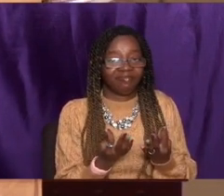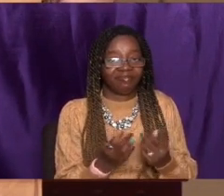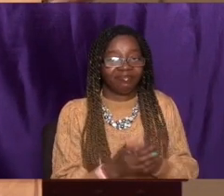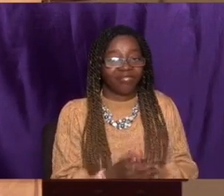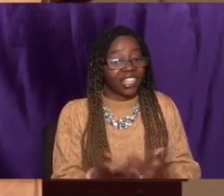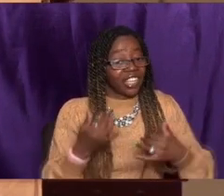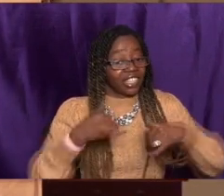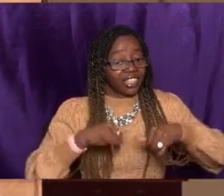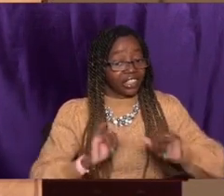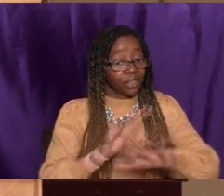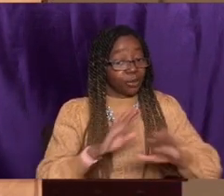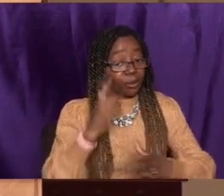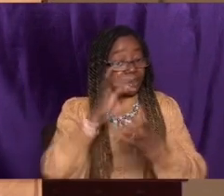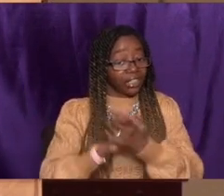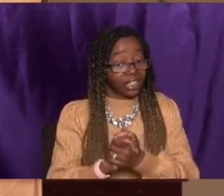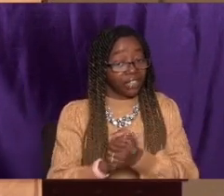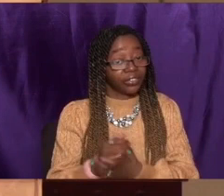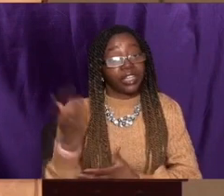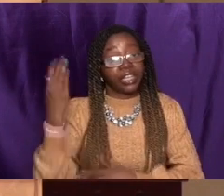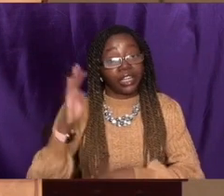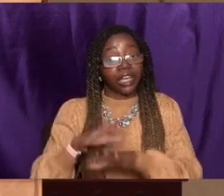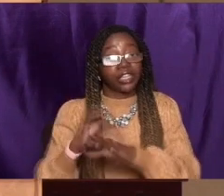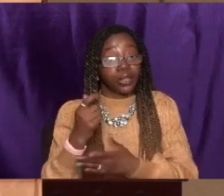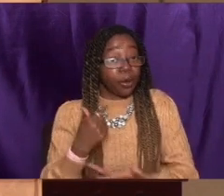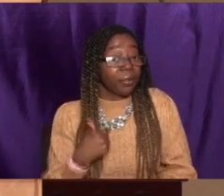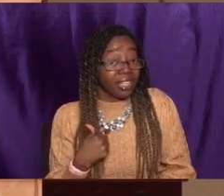that still don't believe that God called me.